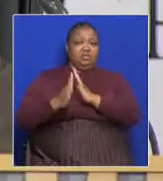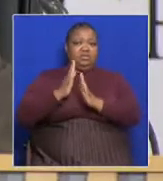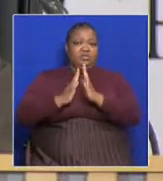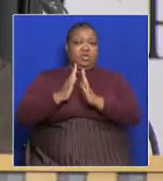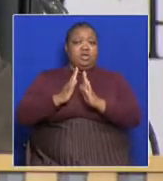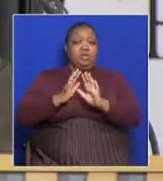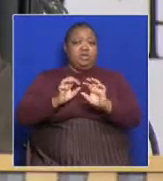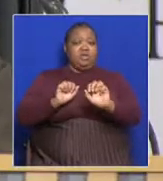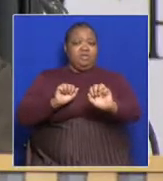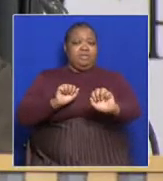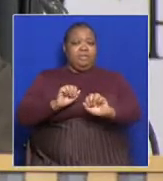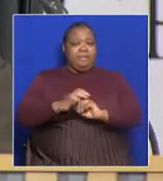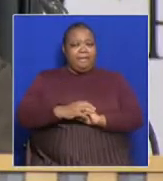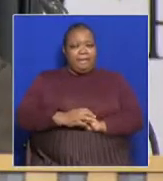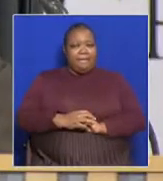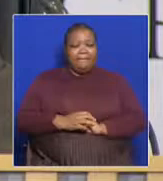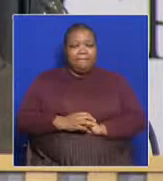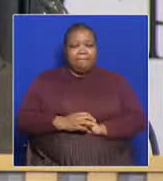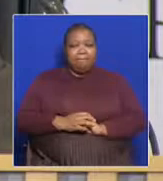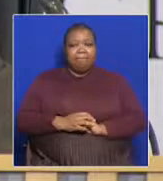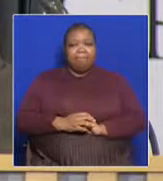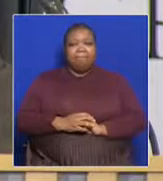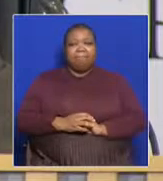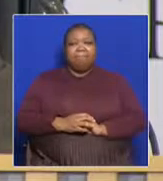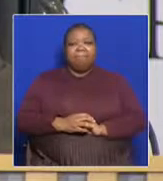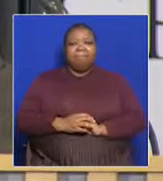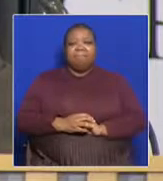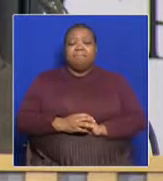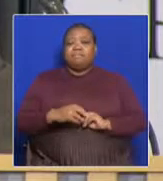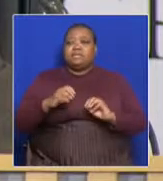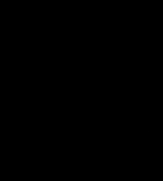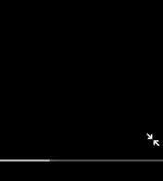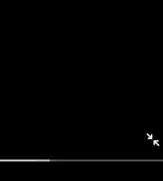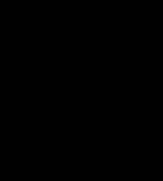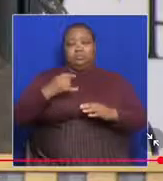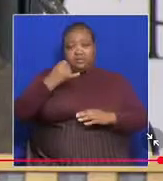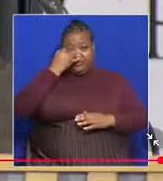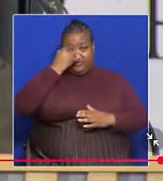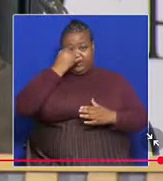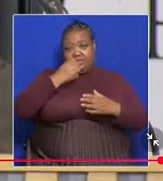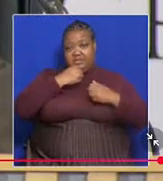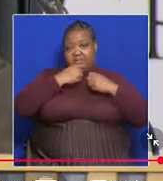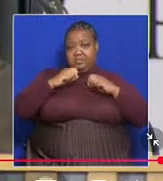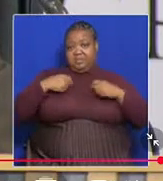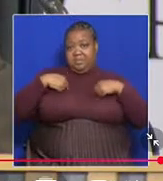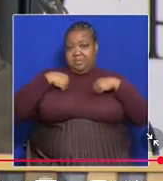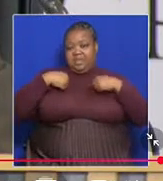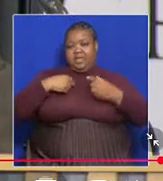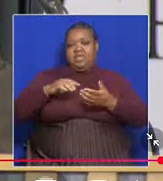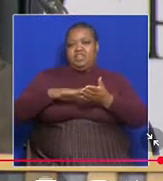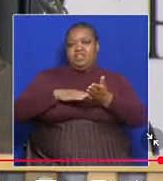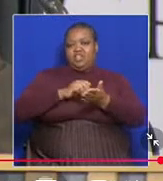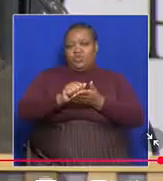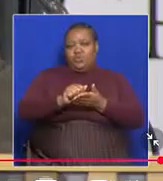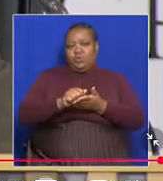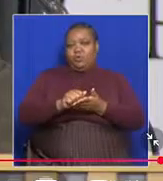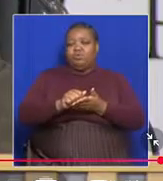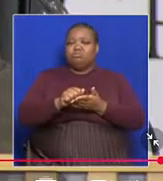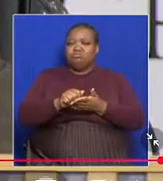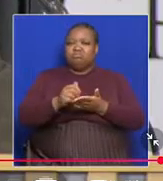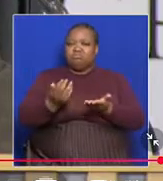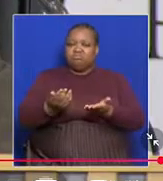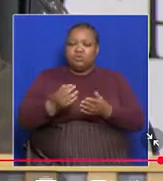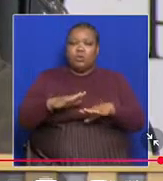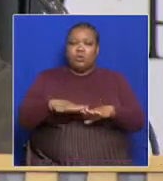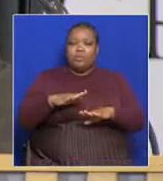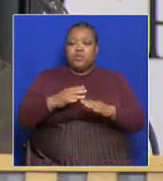Commissioner, if there was a way I could magically make those drugs or destroy them, or if there's any other thing further I could have done to